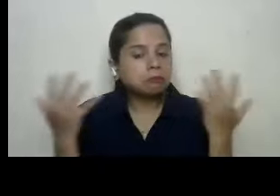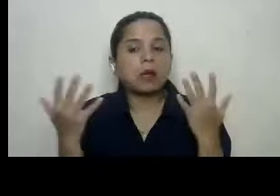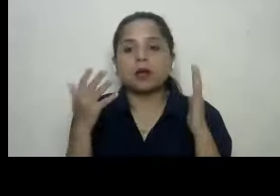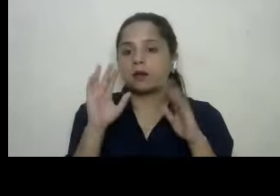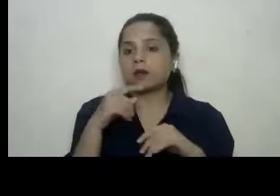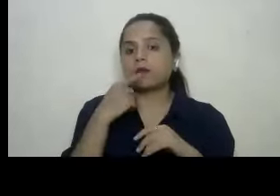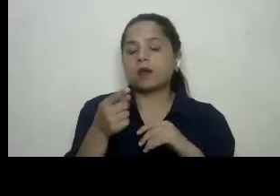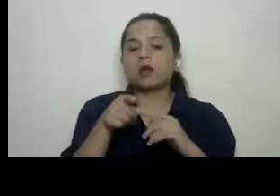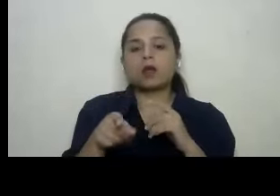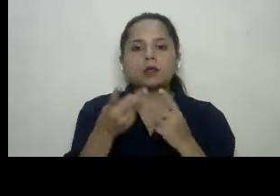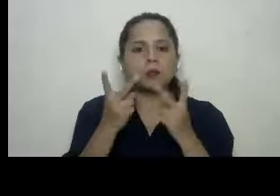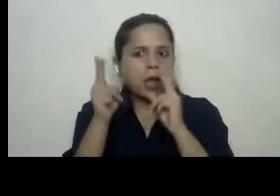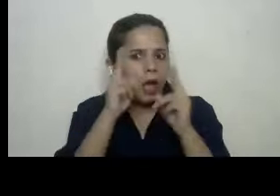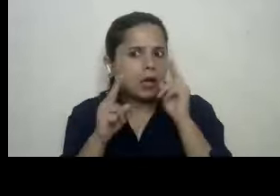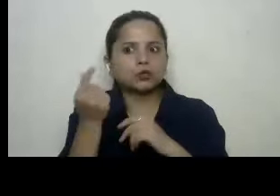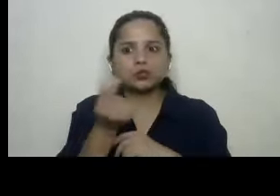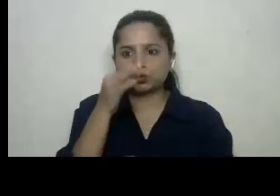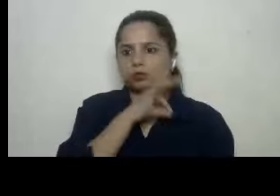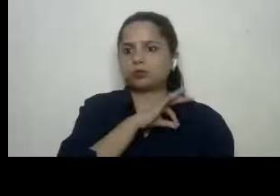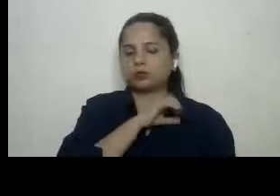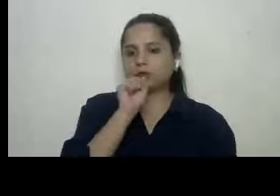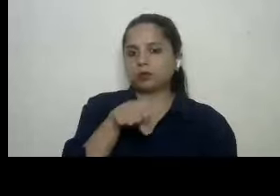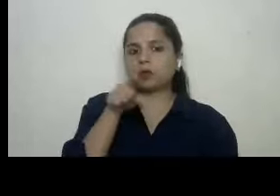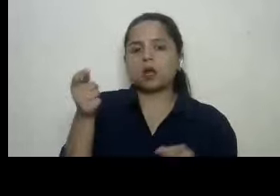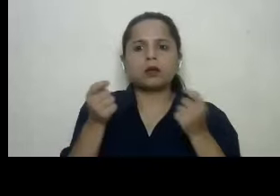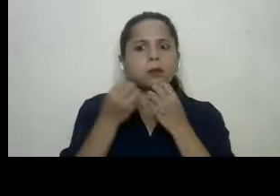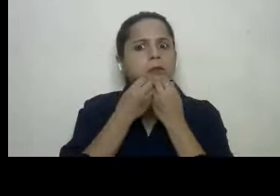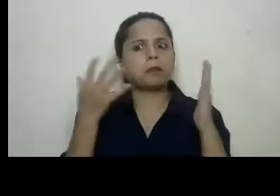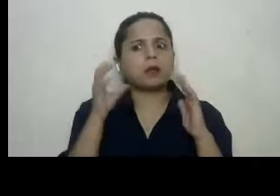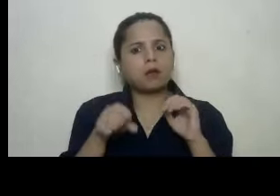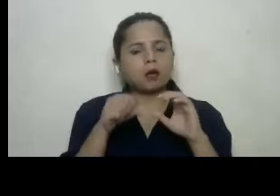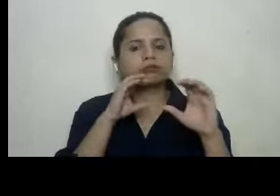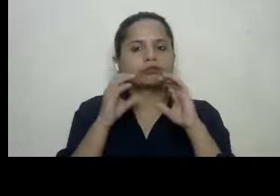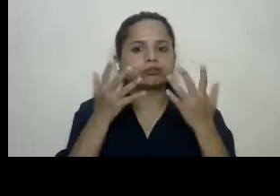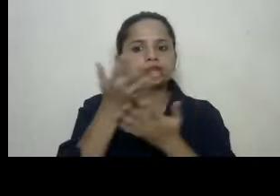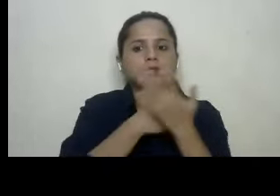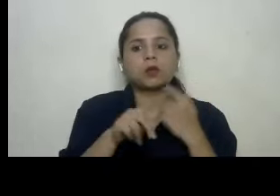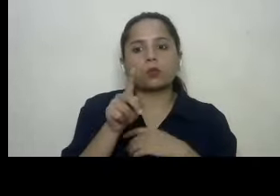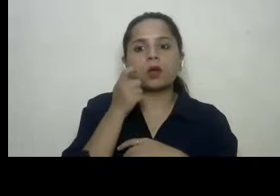that it makes it very useful. And it can handle so many interactions at the same time. One human,